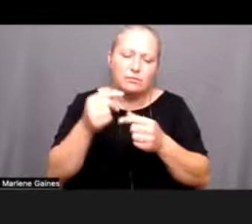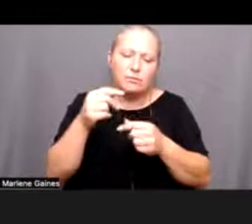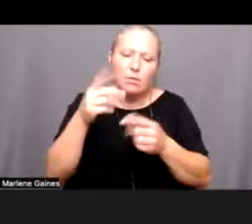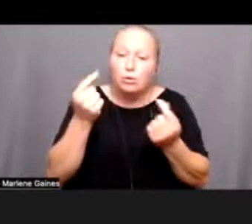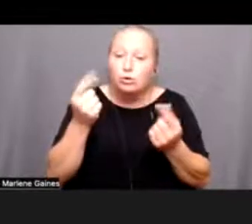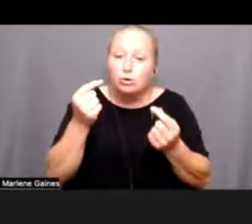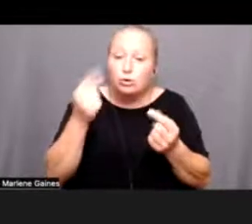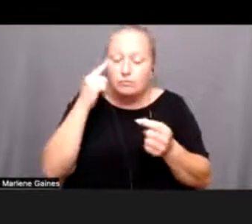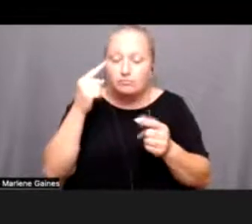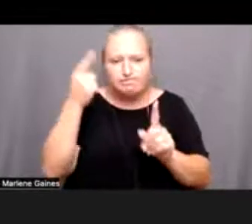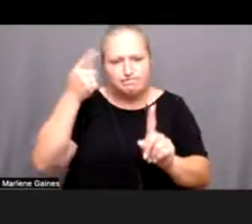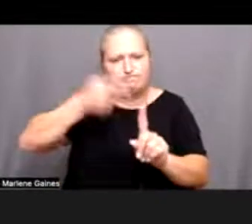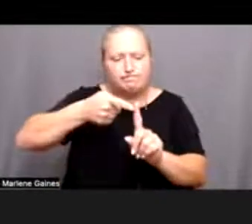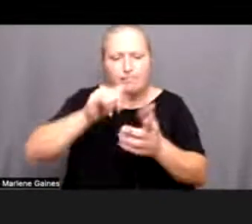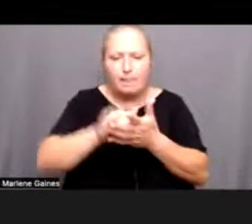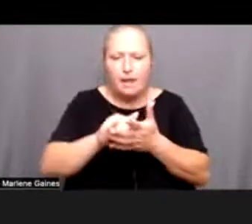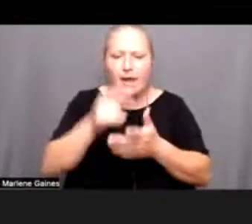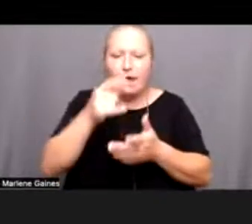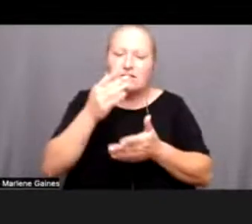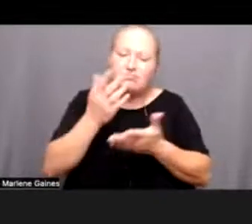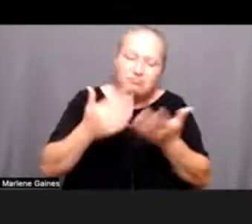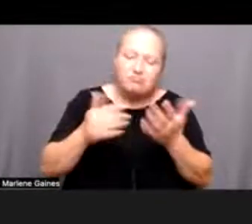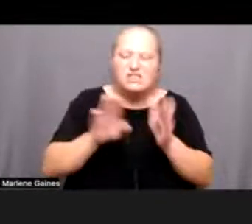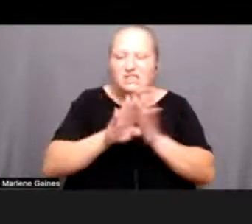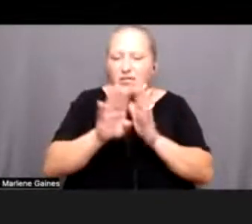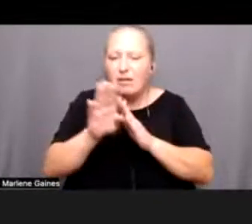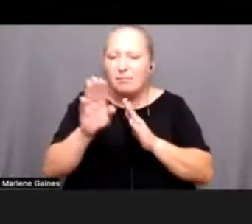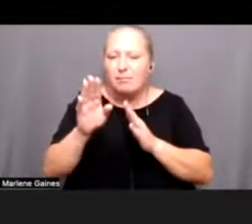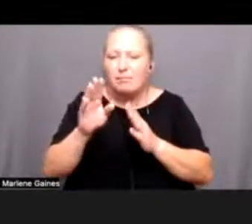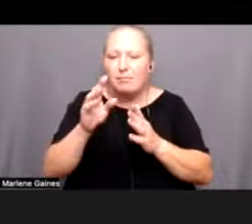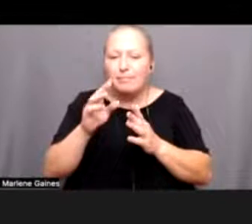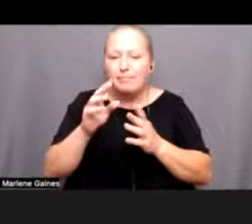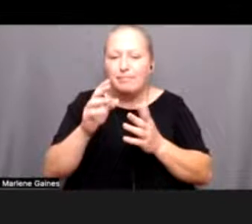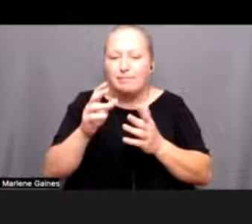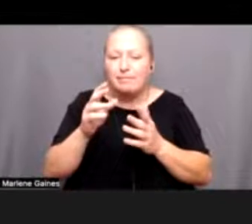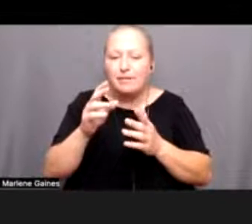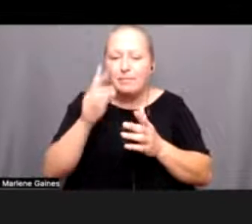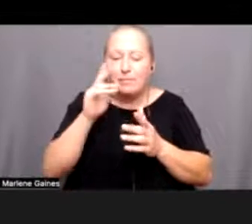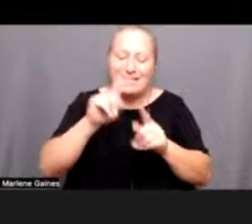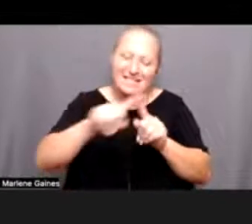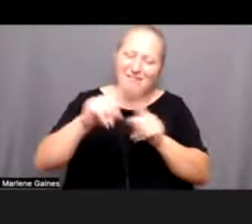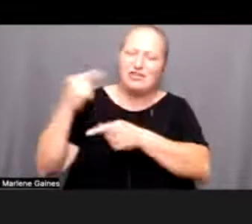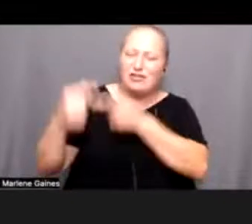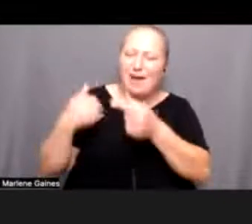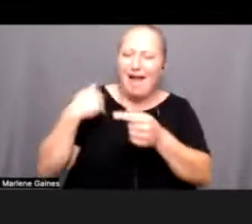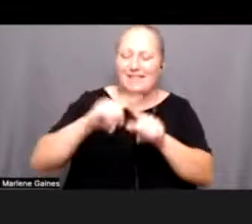And in some ways, they sort of have developed into different, they mean different things to different generations in some ways,